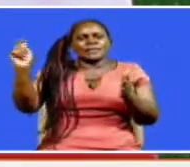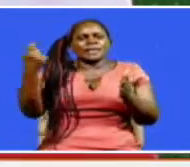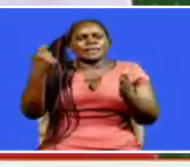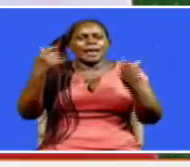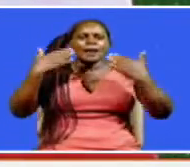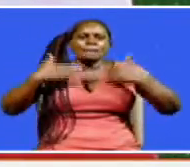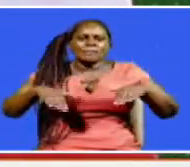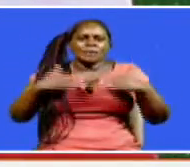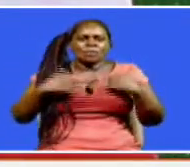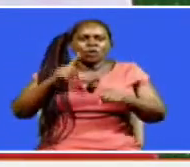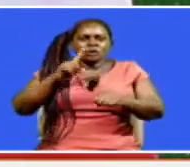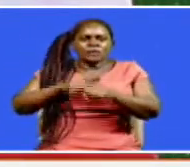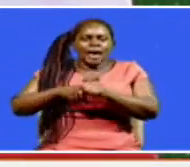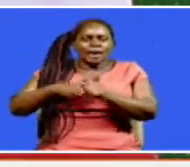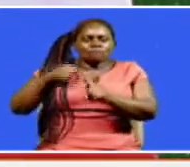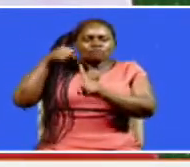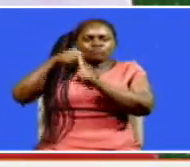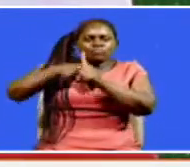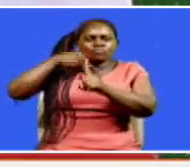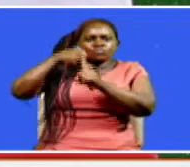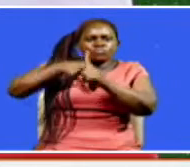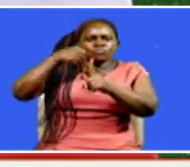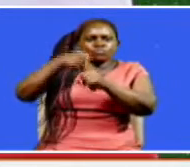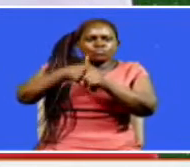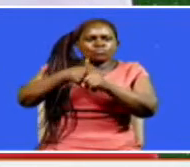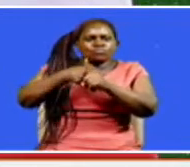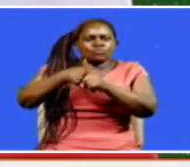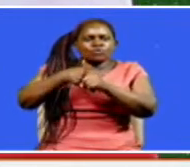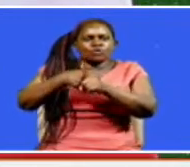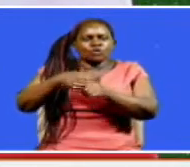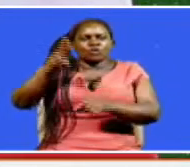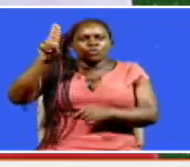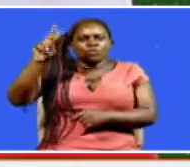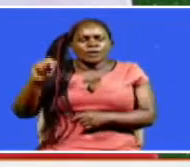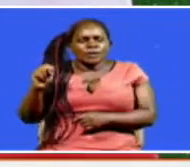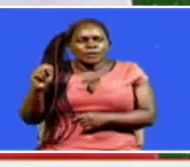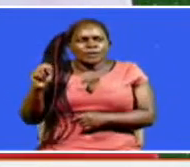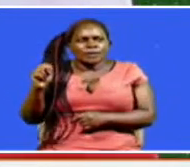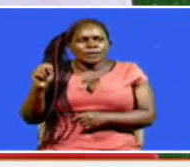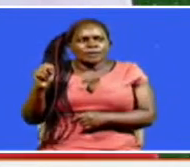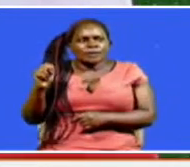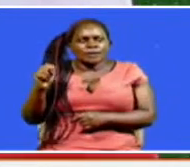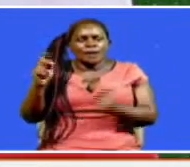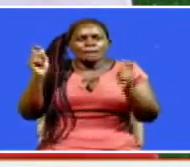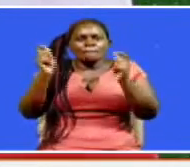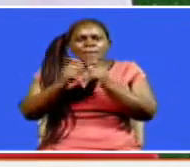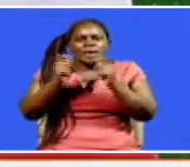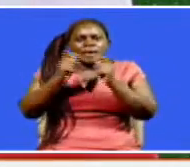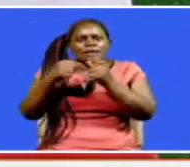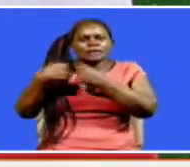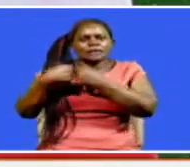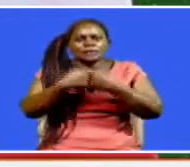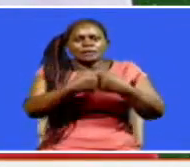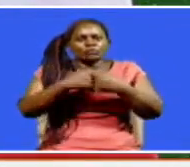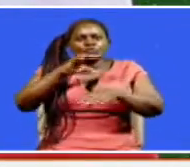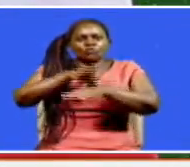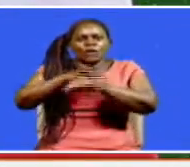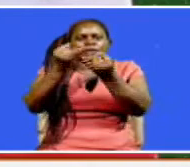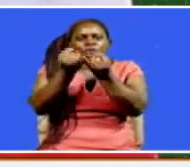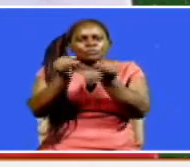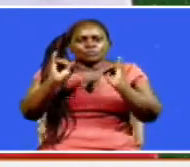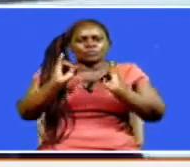Kenyans as they waged, as you said at the United Nations, a painful struggle for independence